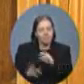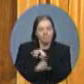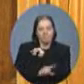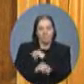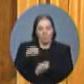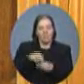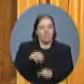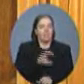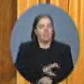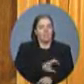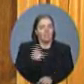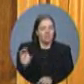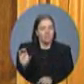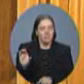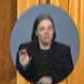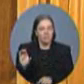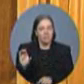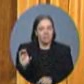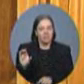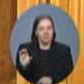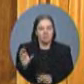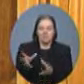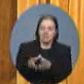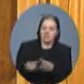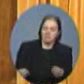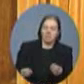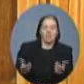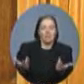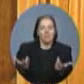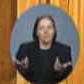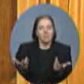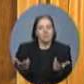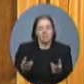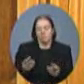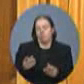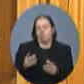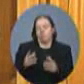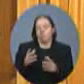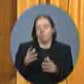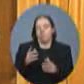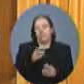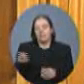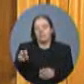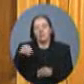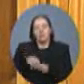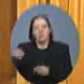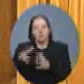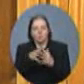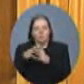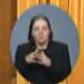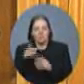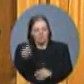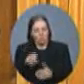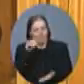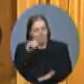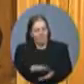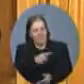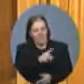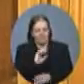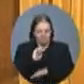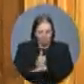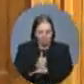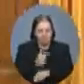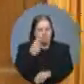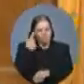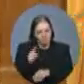will this government finally act? Will they table a plan immediately to ensure that Canadian workers are protected and do it before it's